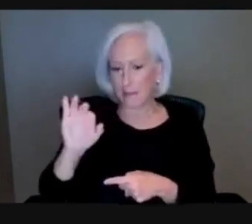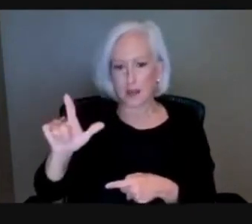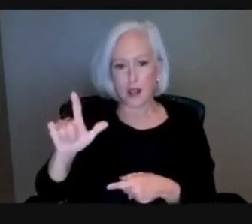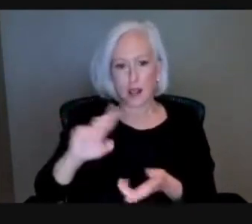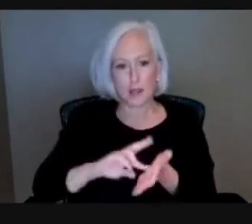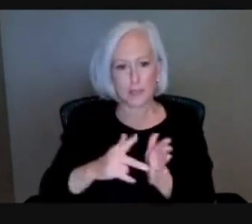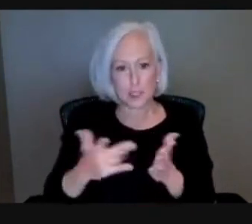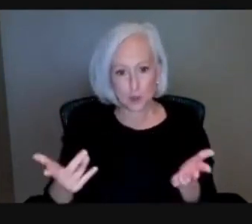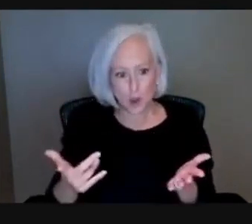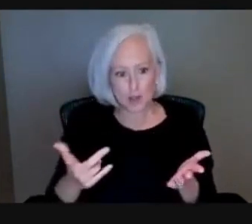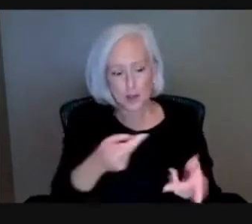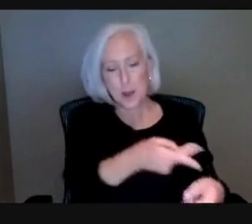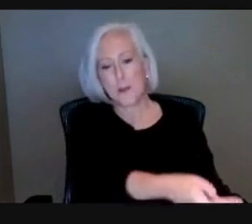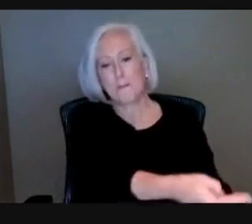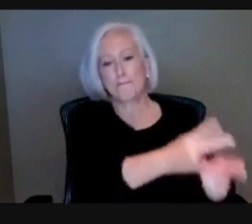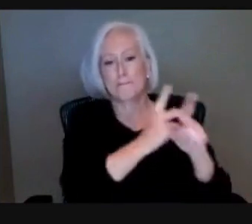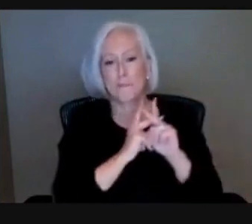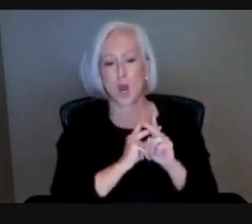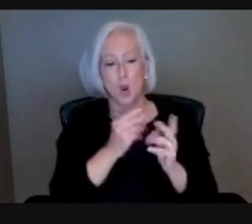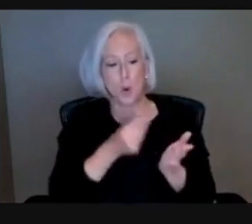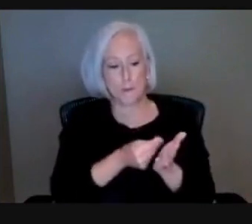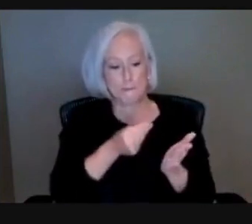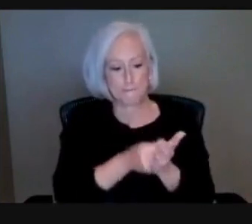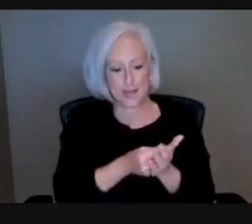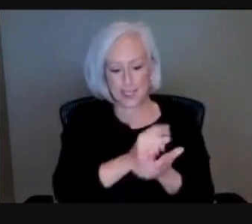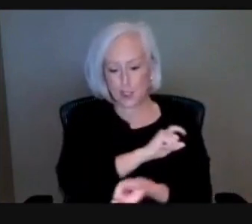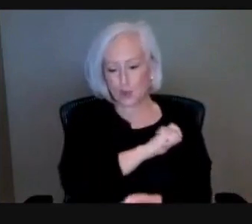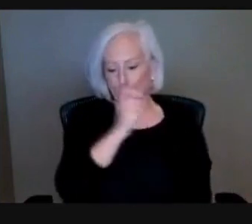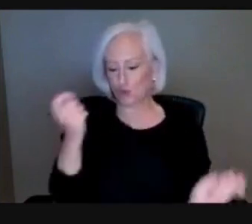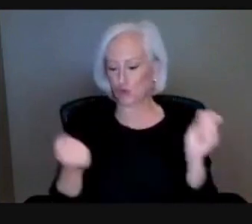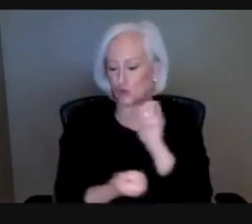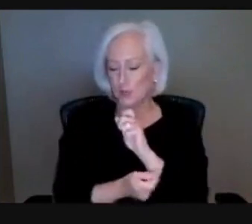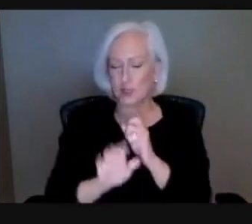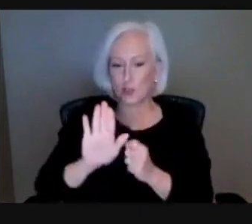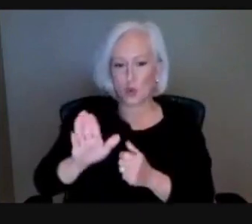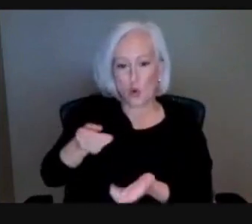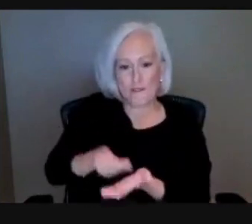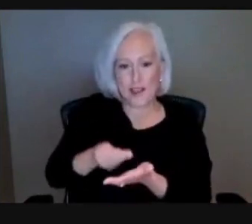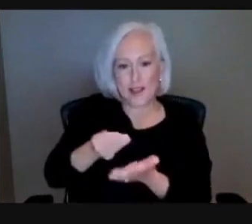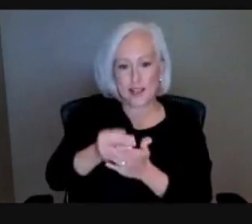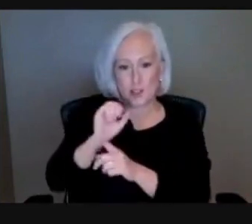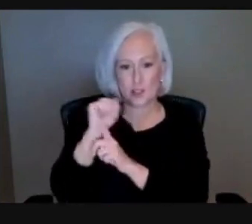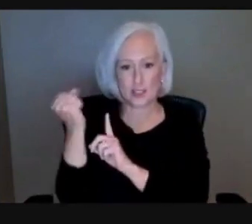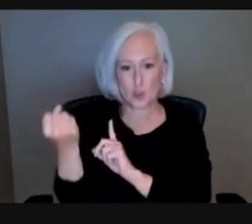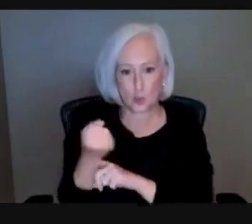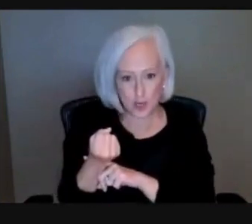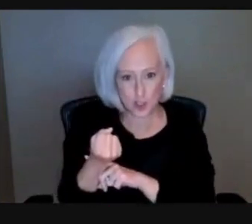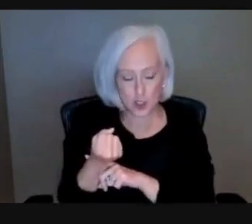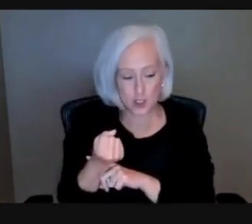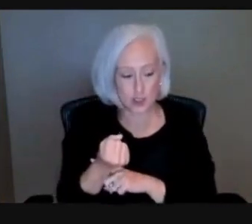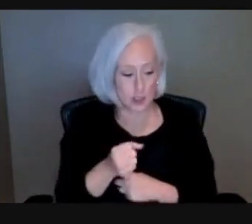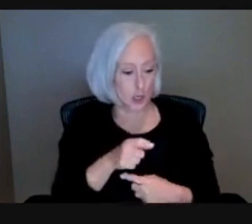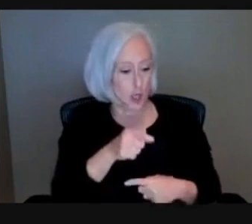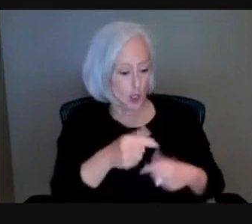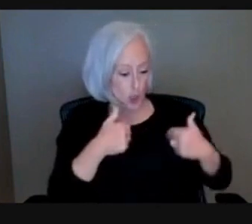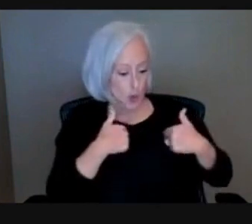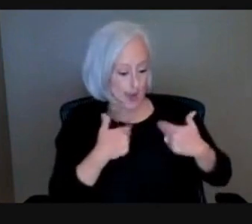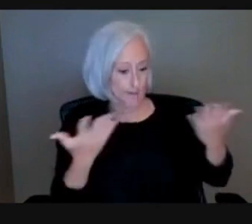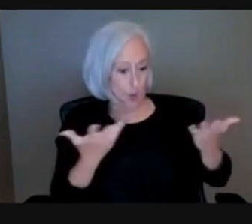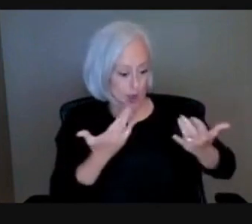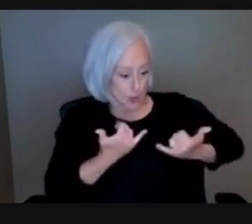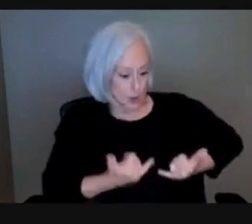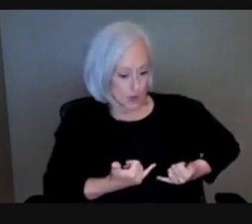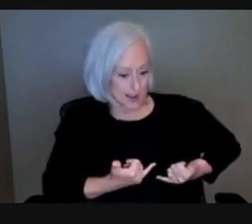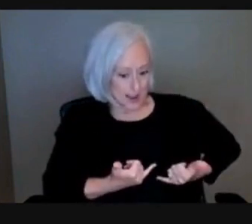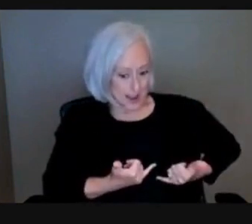financial situation. You want to know where you are today so that you can get to where you need to be and where you want to be tomorrow. So